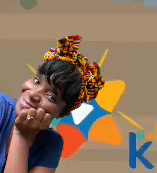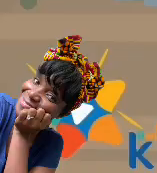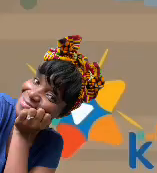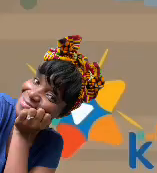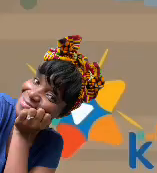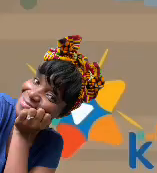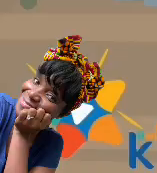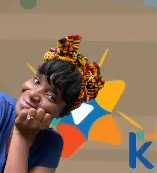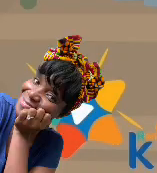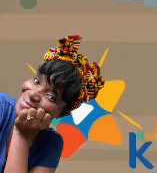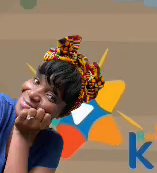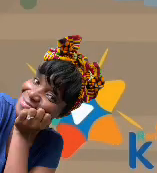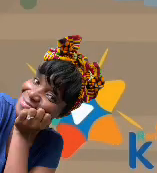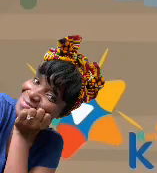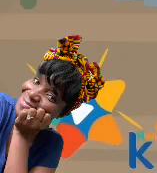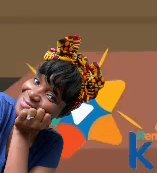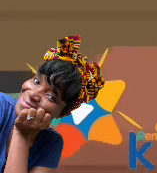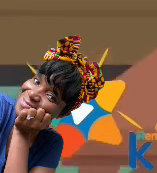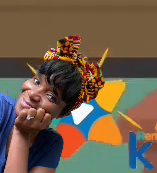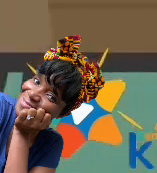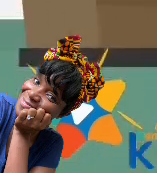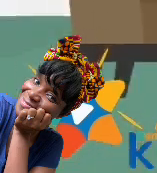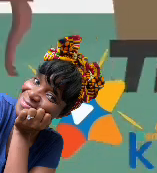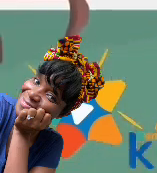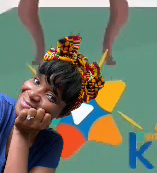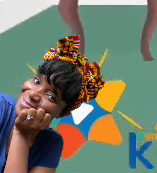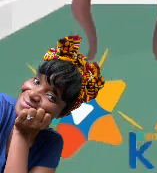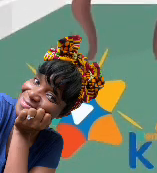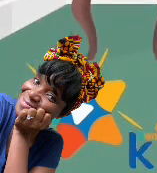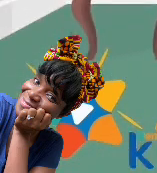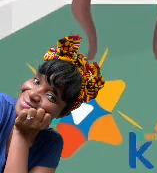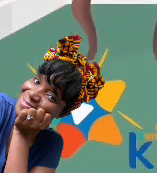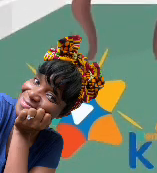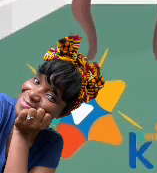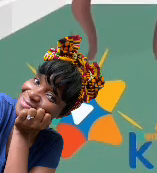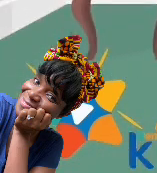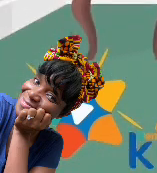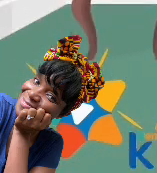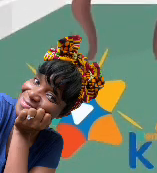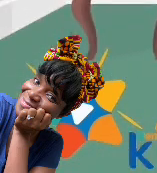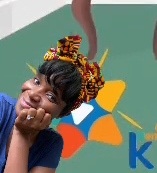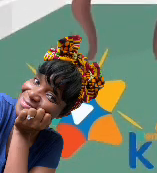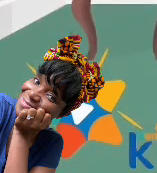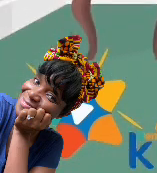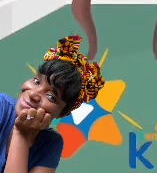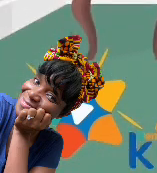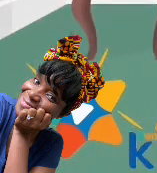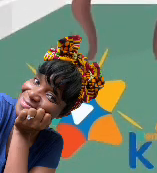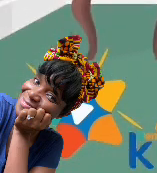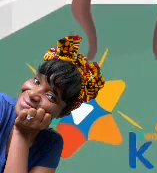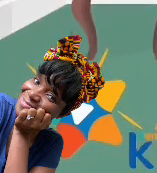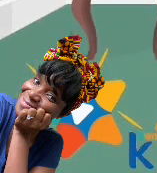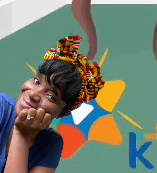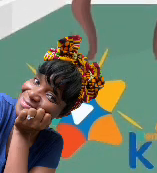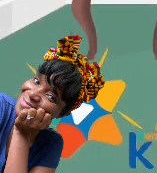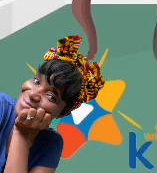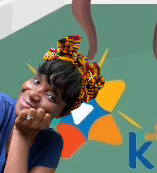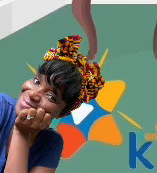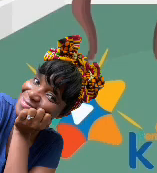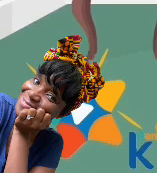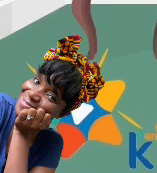Father of the Fatherless. A small girl believed in God, but she had a big question. Can God really do